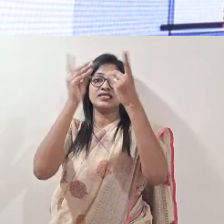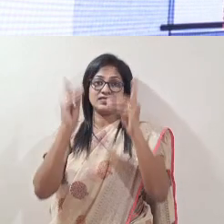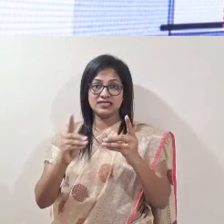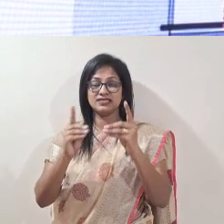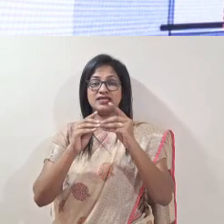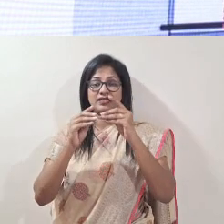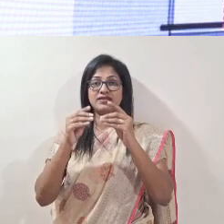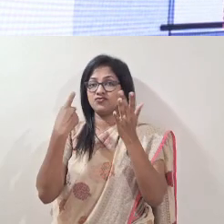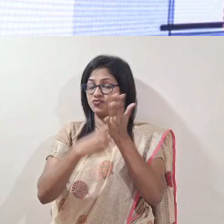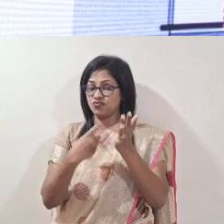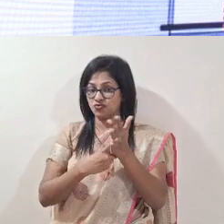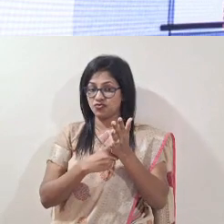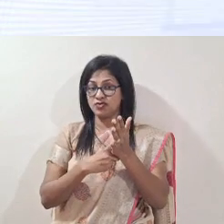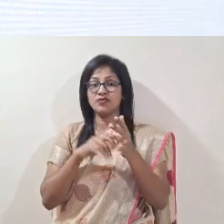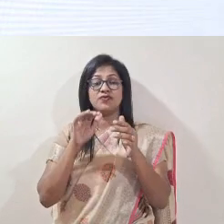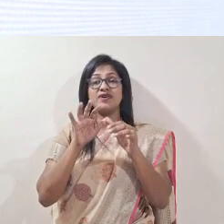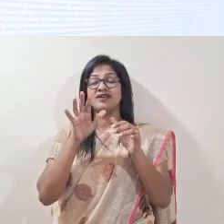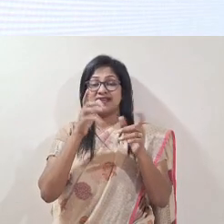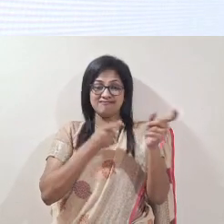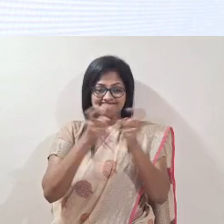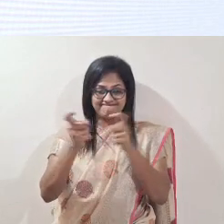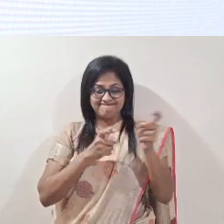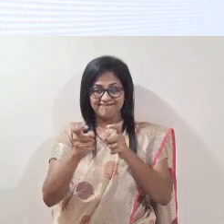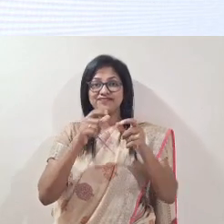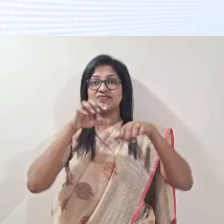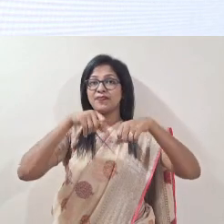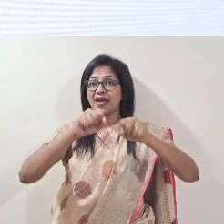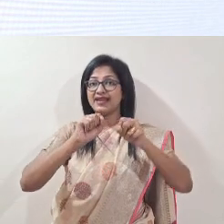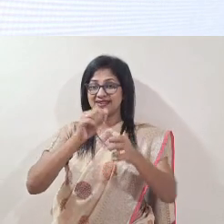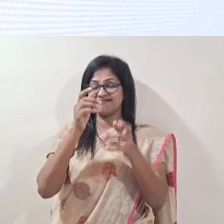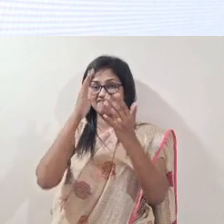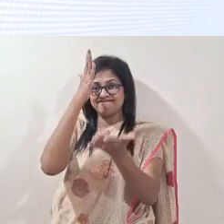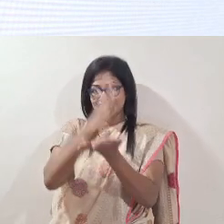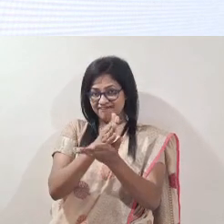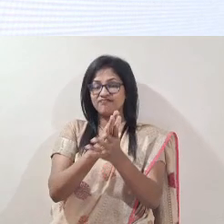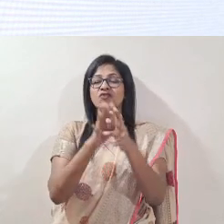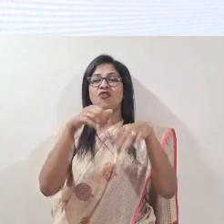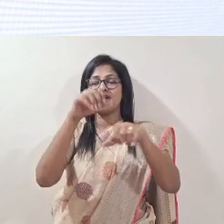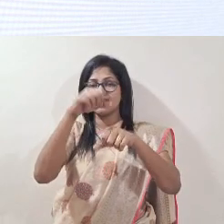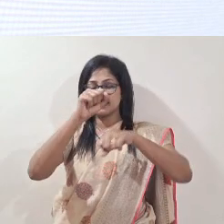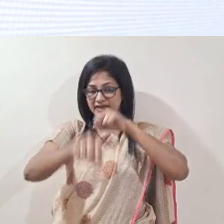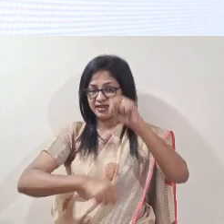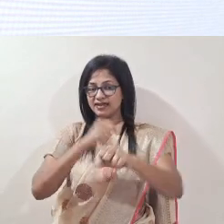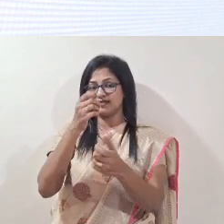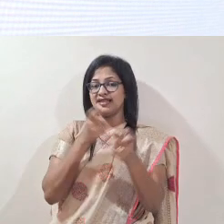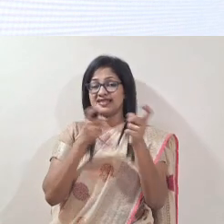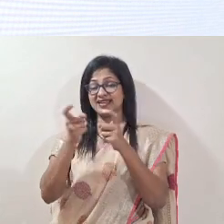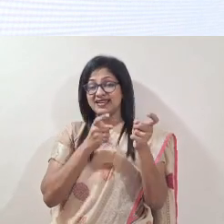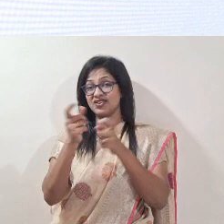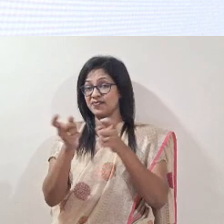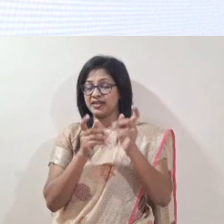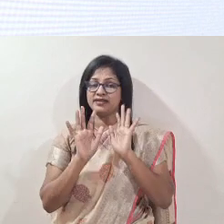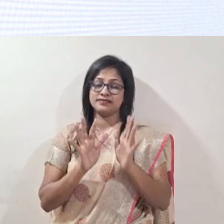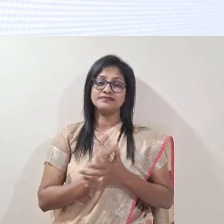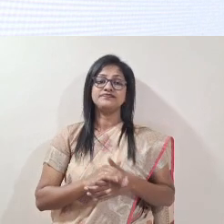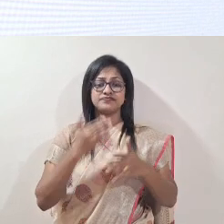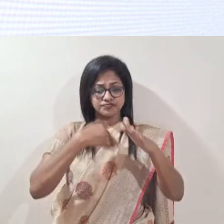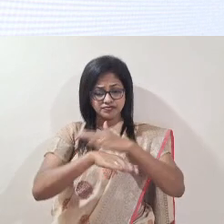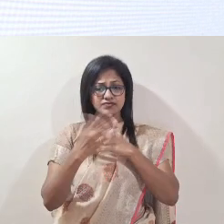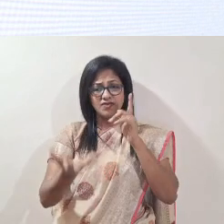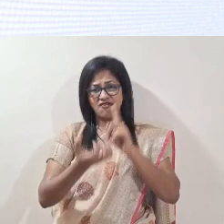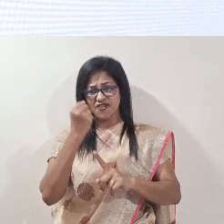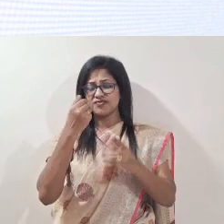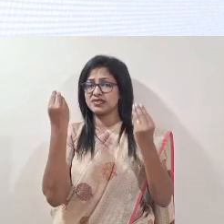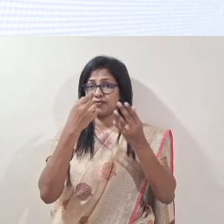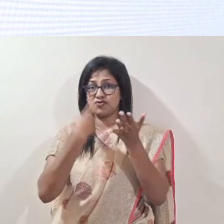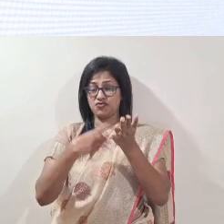through access control of two-wheelers. So the methodology that we adopted was we derived certain